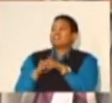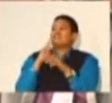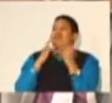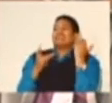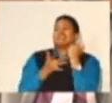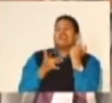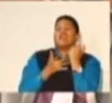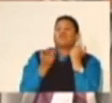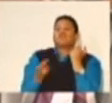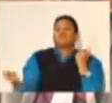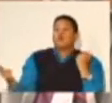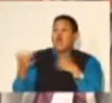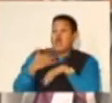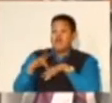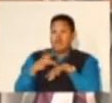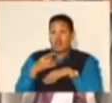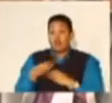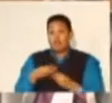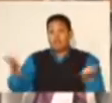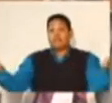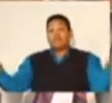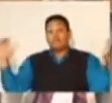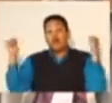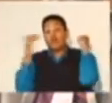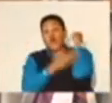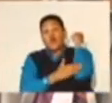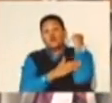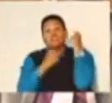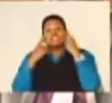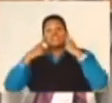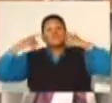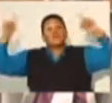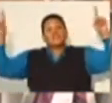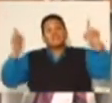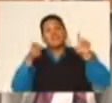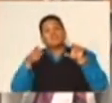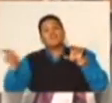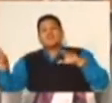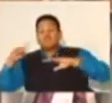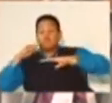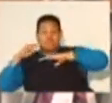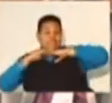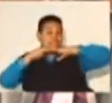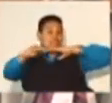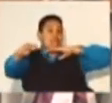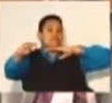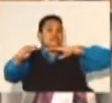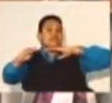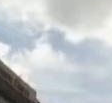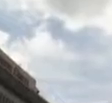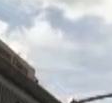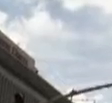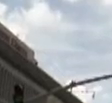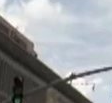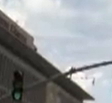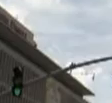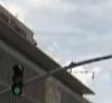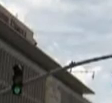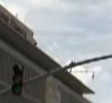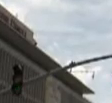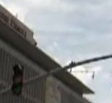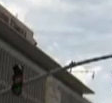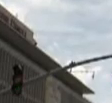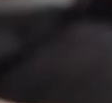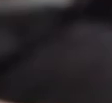technical resources from other countries that have successfully transitioned from stability to growth. Meanwhile, the government